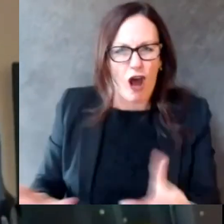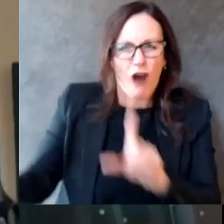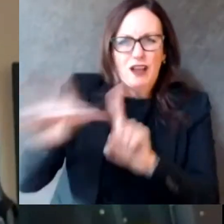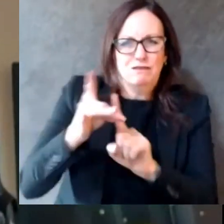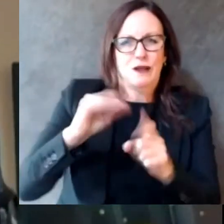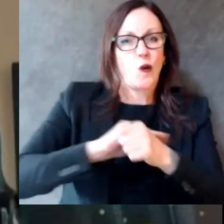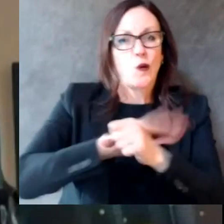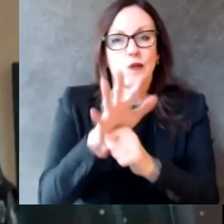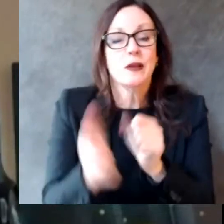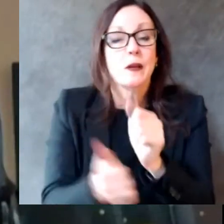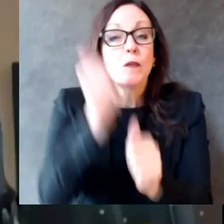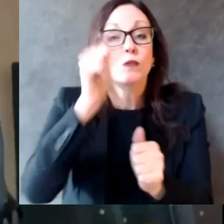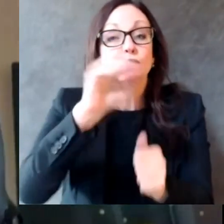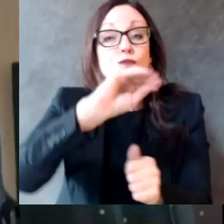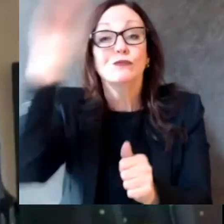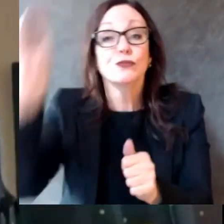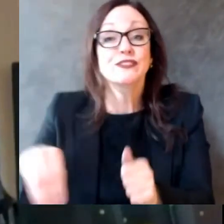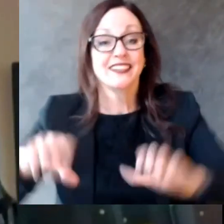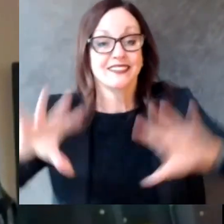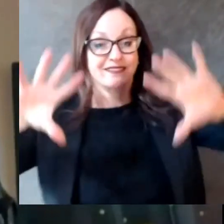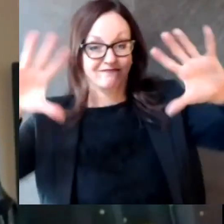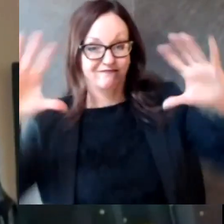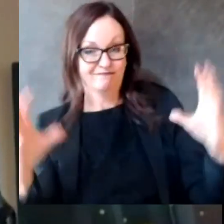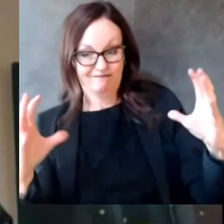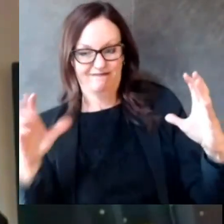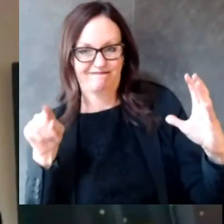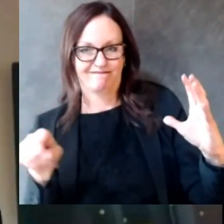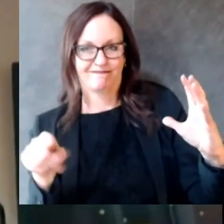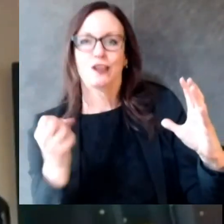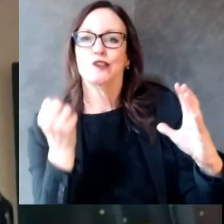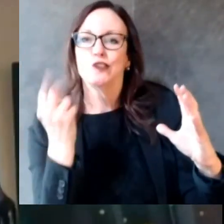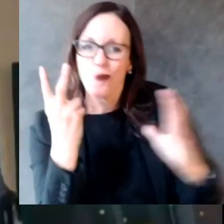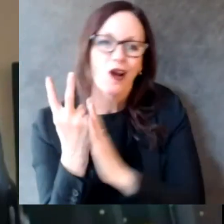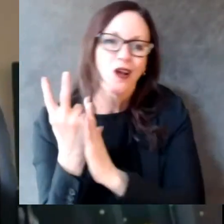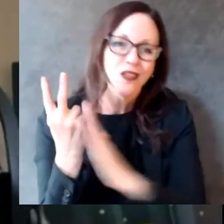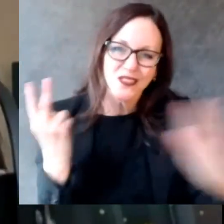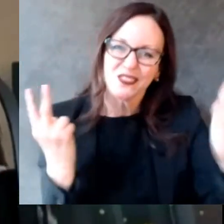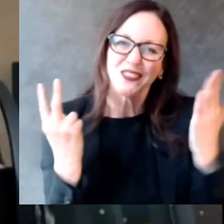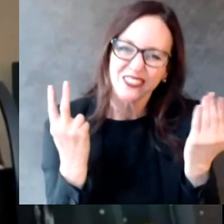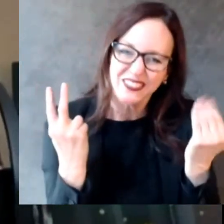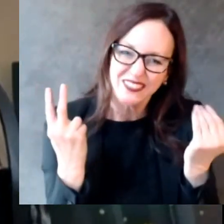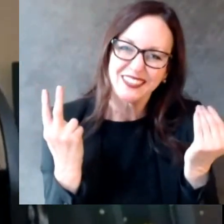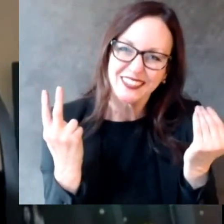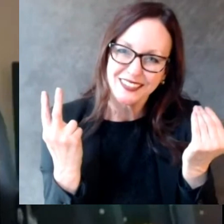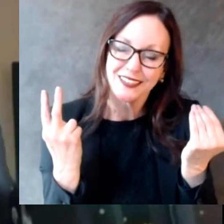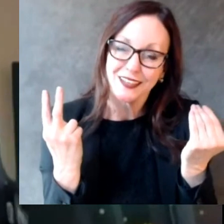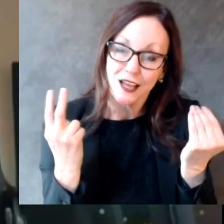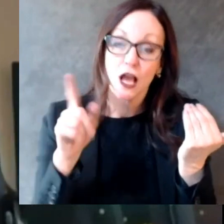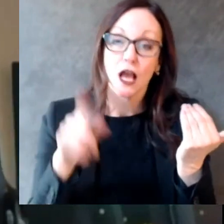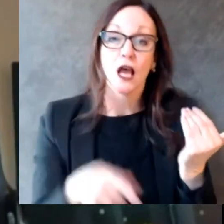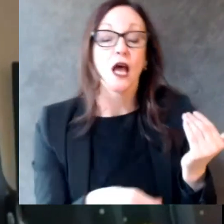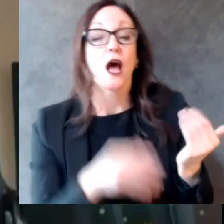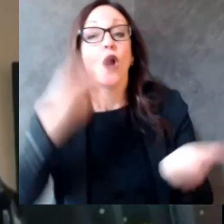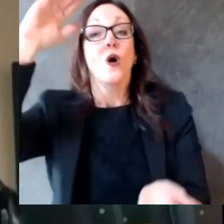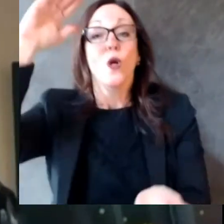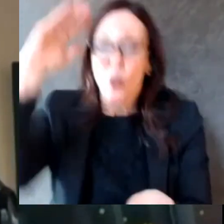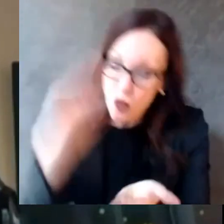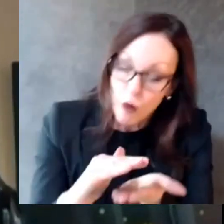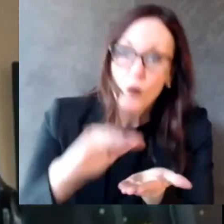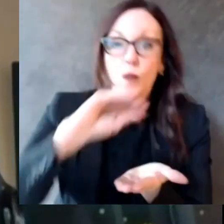over 65 who have the highest rate of vaccine. So Dr. Westergaard, what more would you say about the